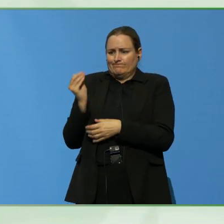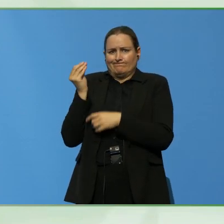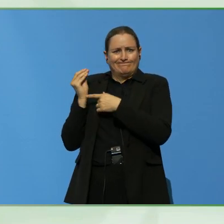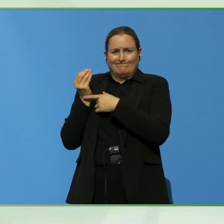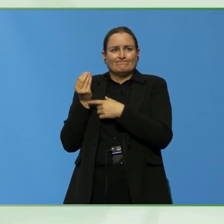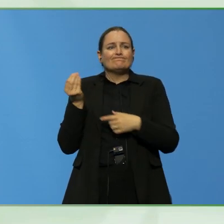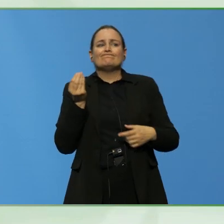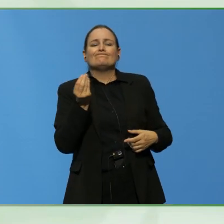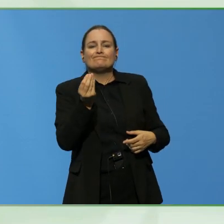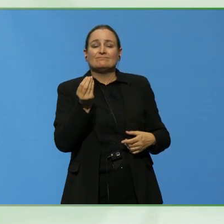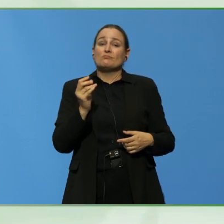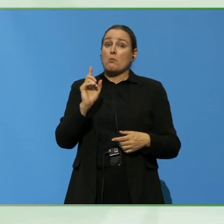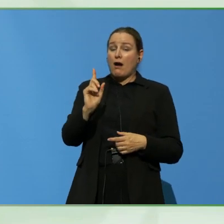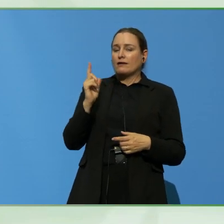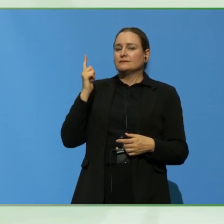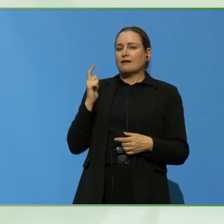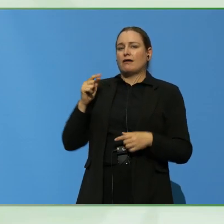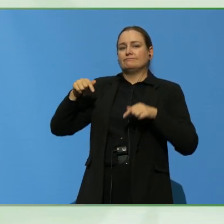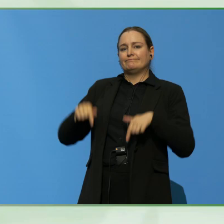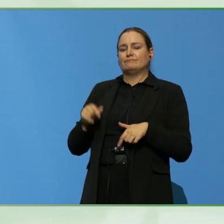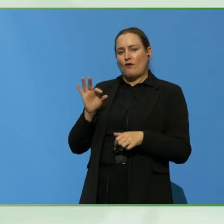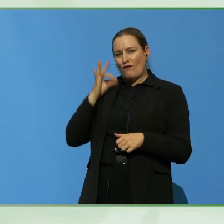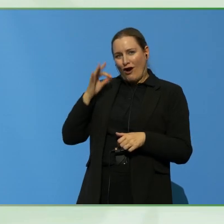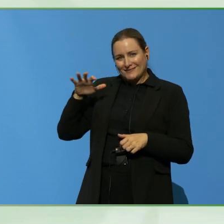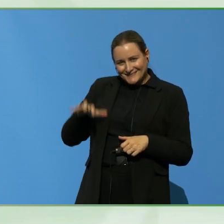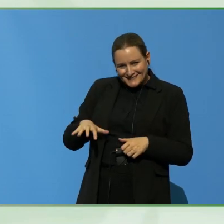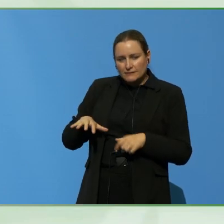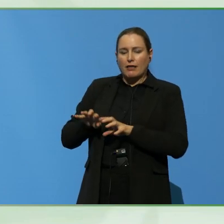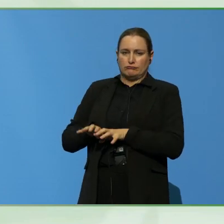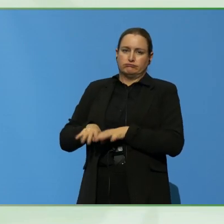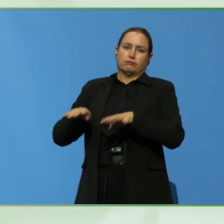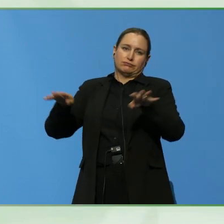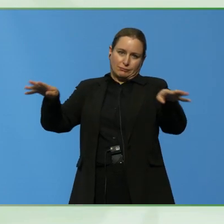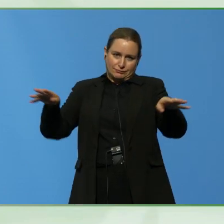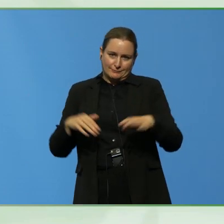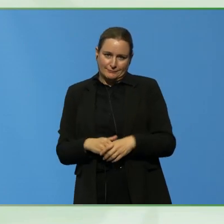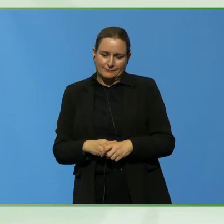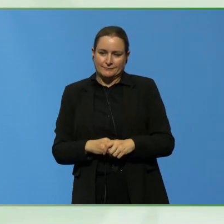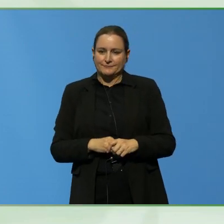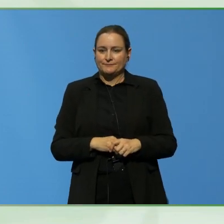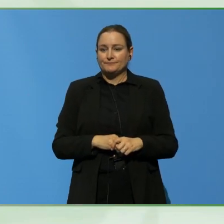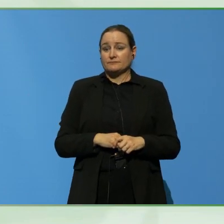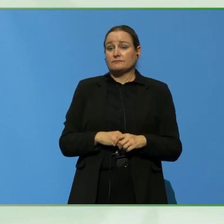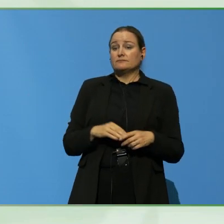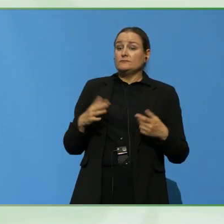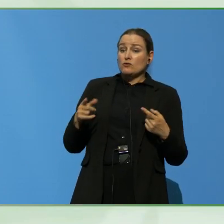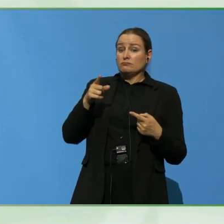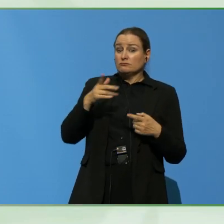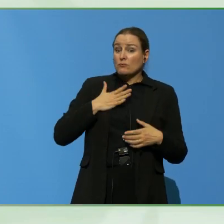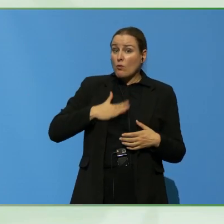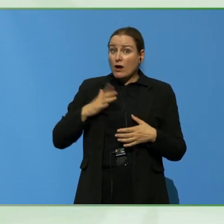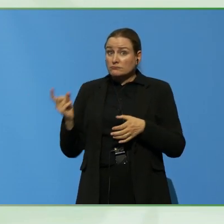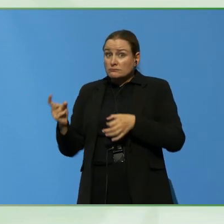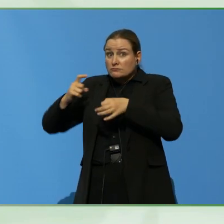operation in France, very specific market. And the second way to join Nandilab, it's for startups and